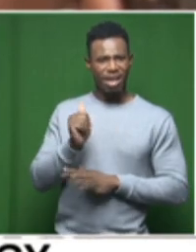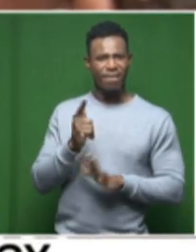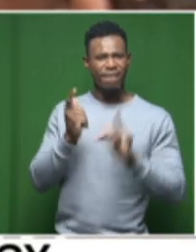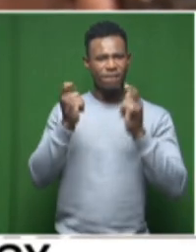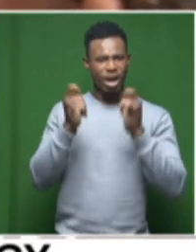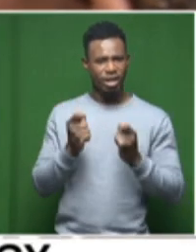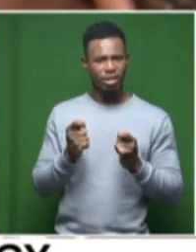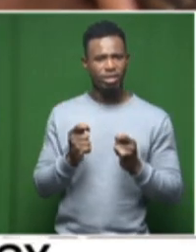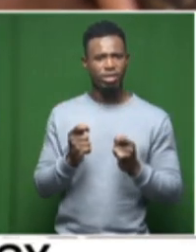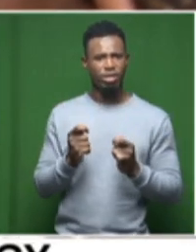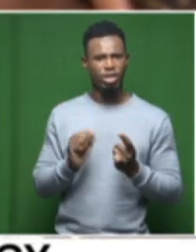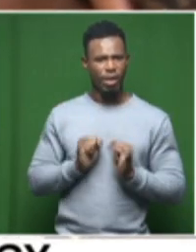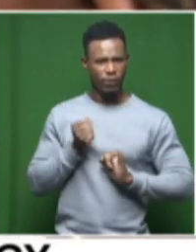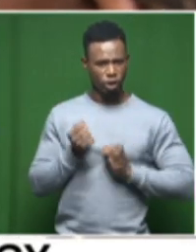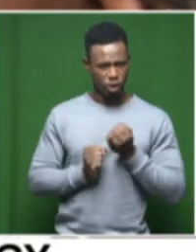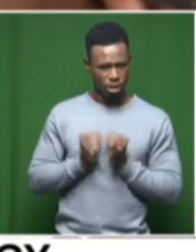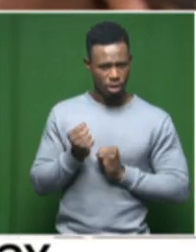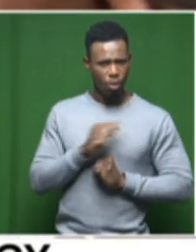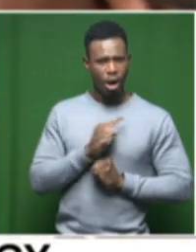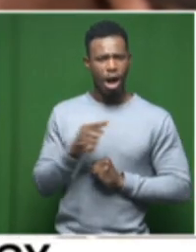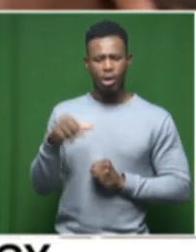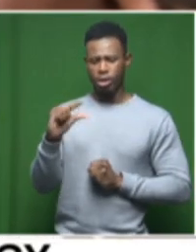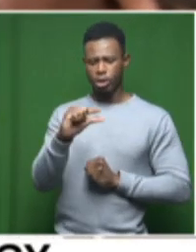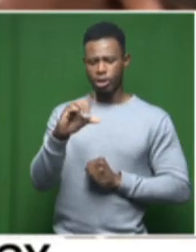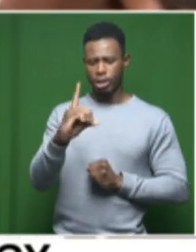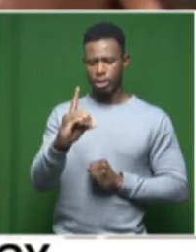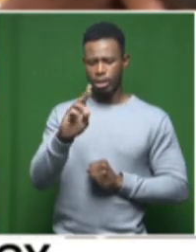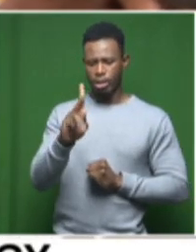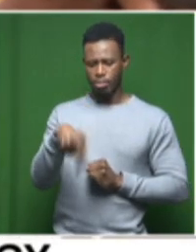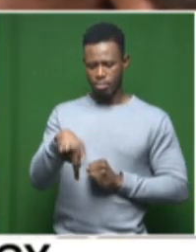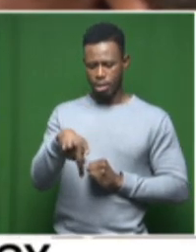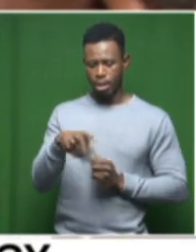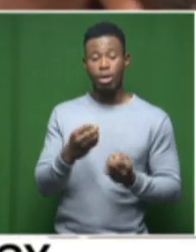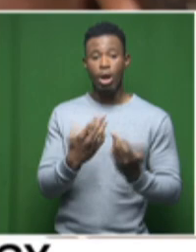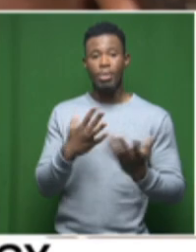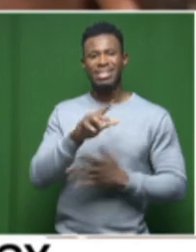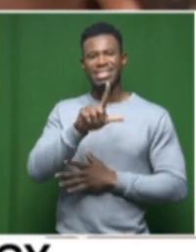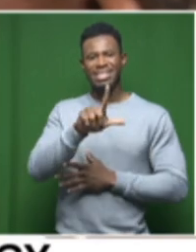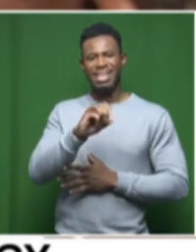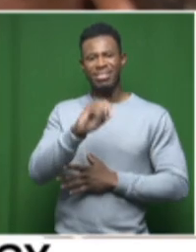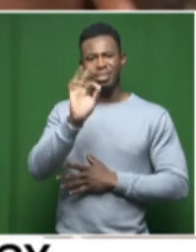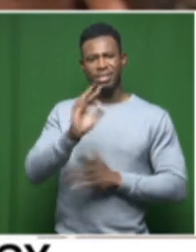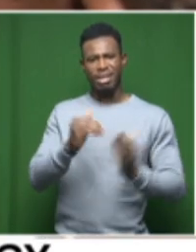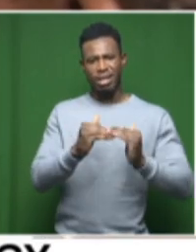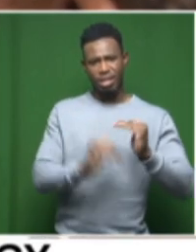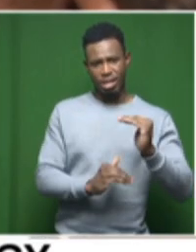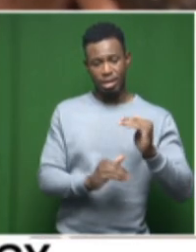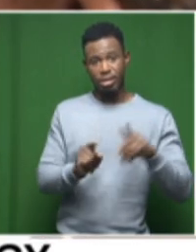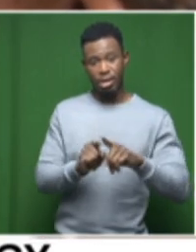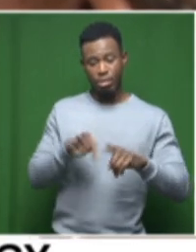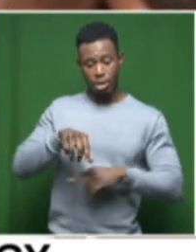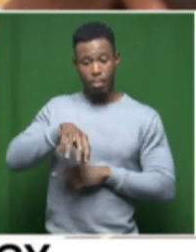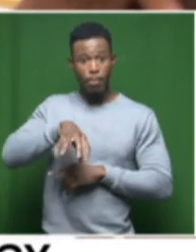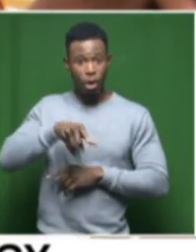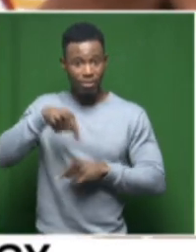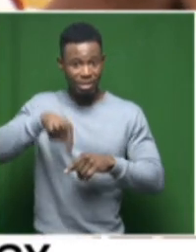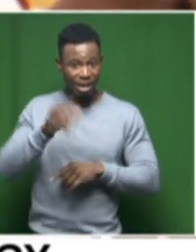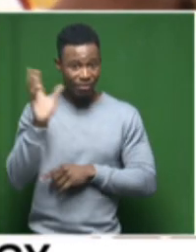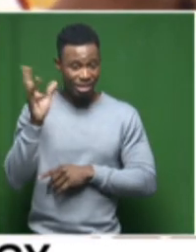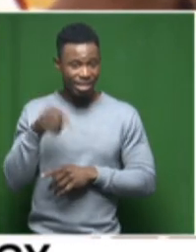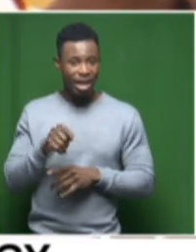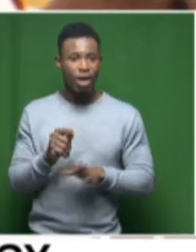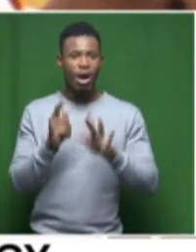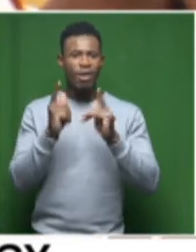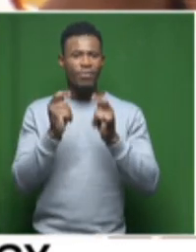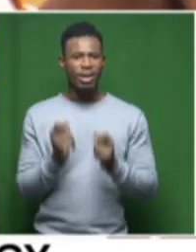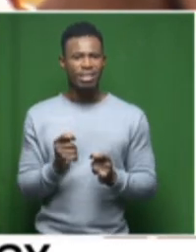debt to GDP is just about at 70%. The province as well, our fiscal consolidation stance